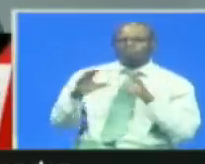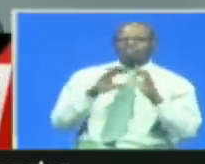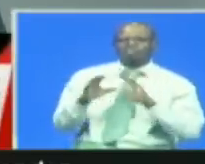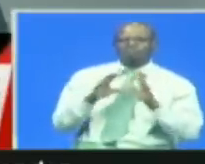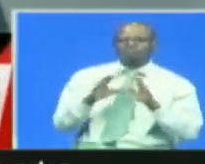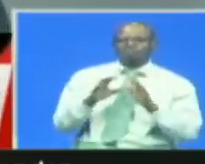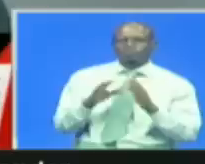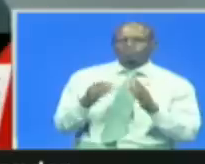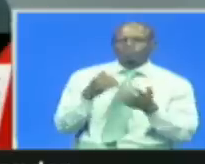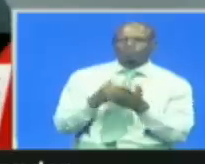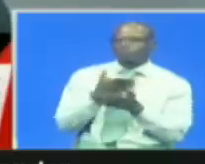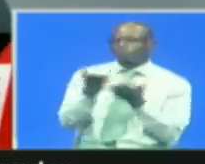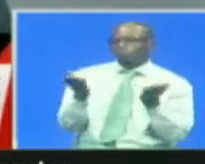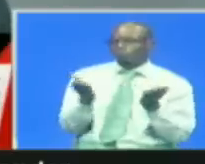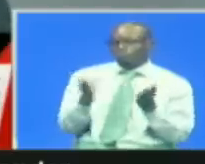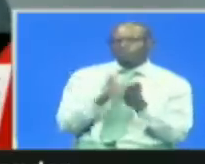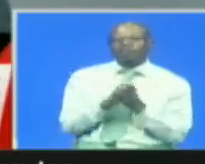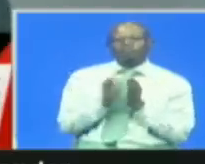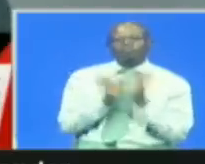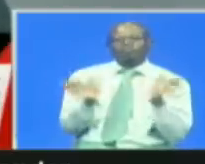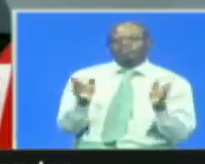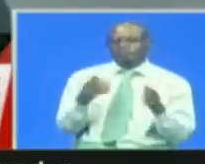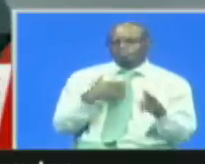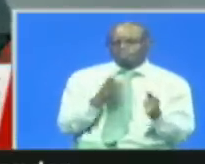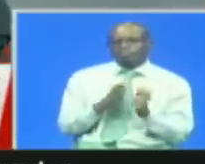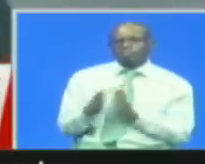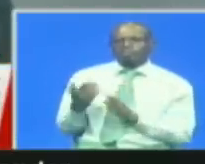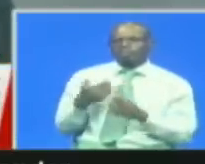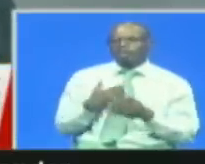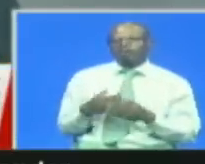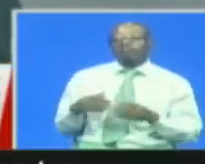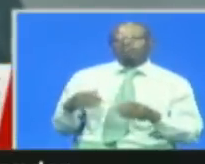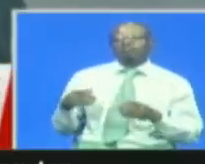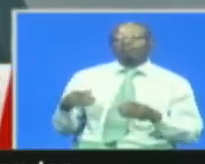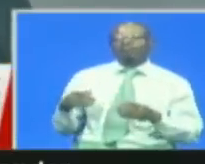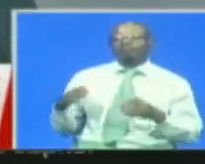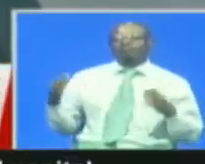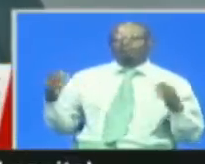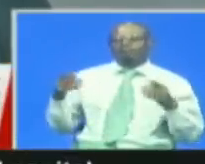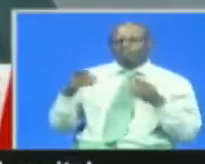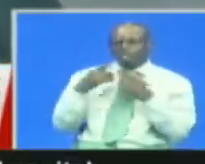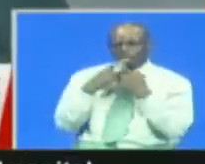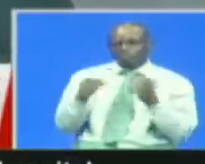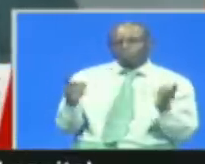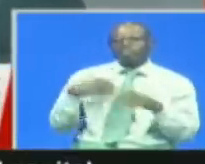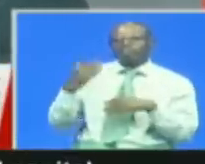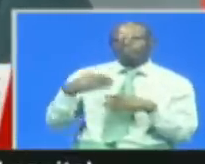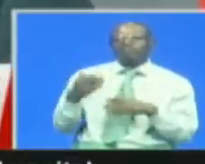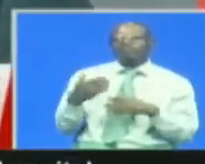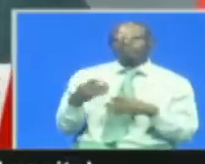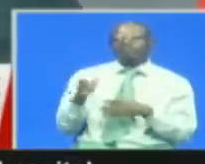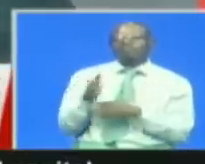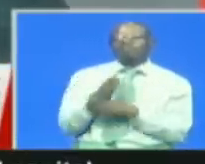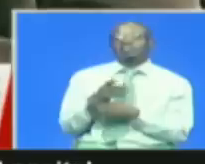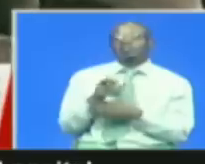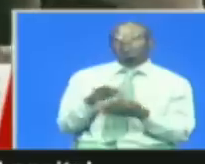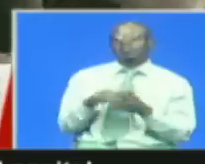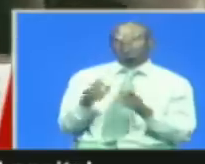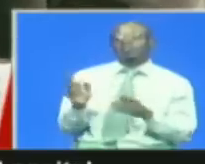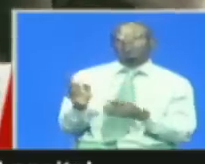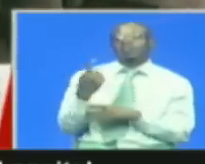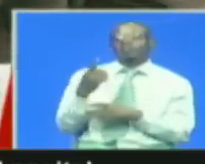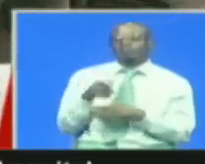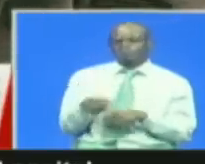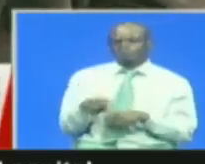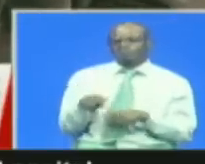you and the public. My plan is to have a press conference every Thursday. This is the first one, this Thursday.